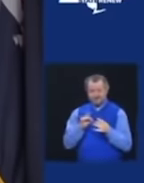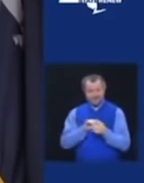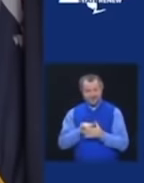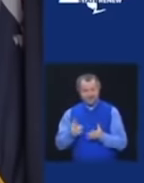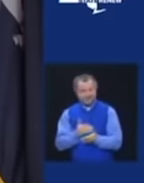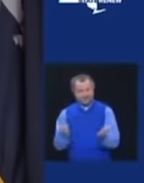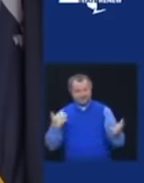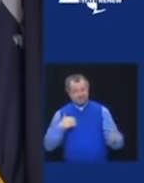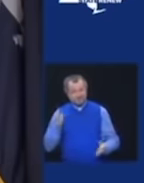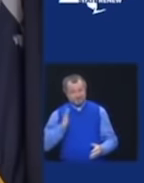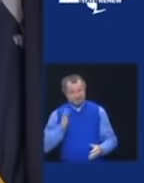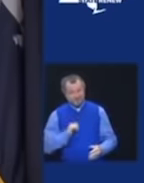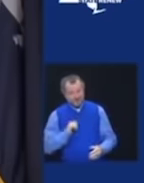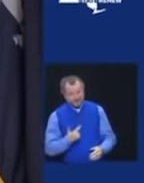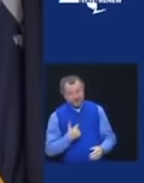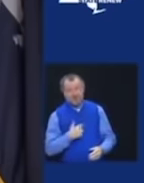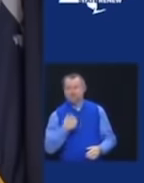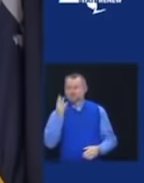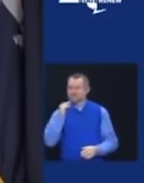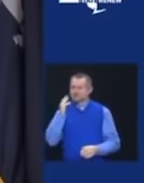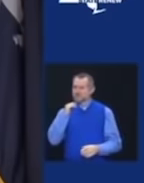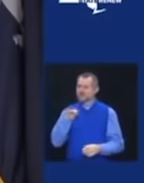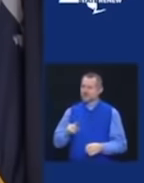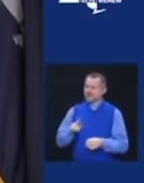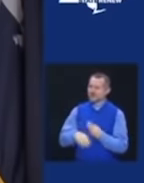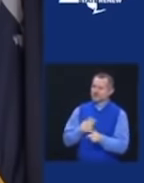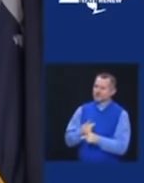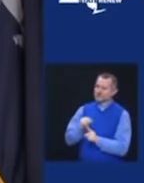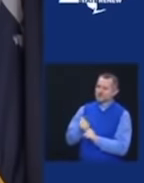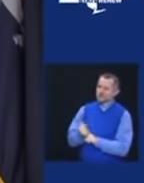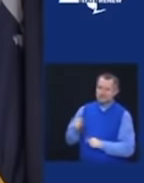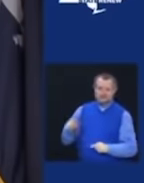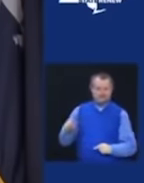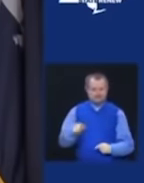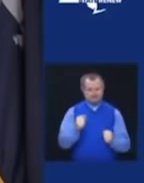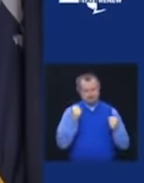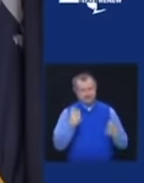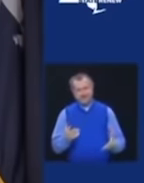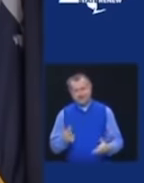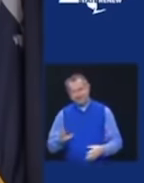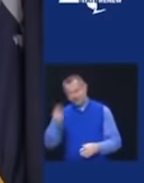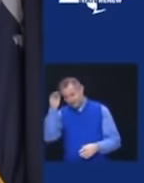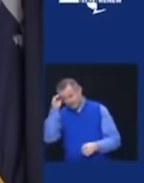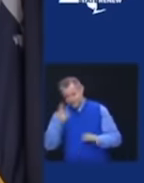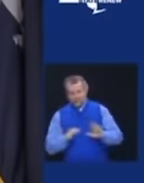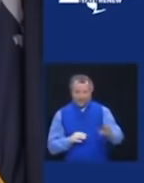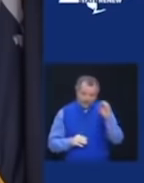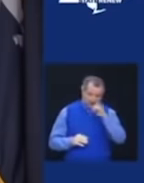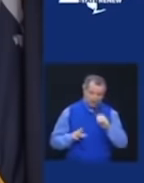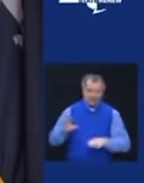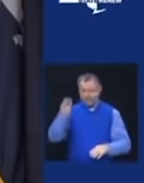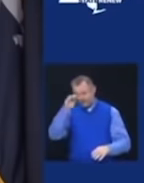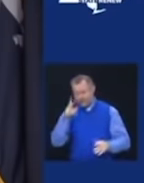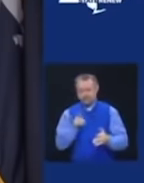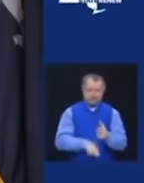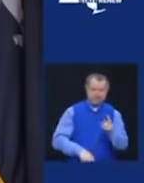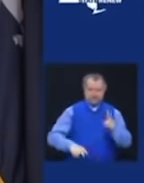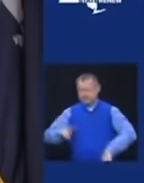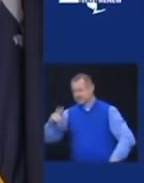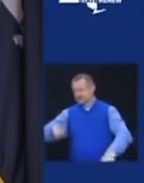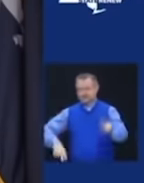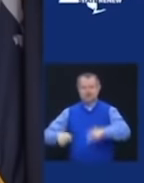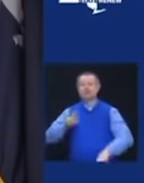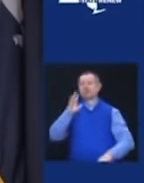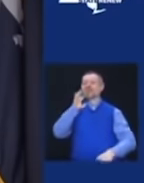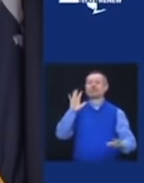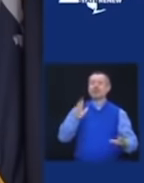General. I've been through a situation too many times where everybody has an opinion because they read this, and then all of a sudden the facts come